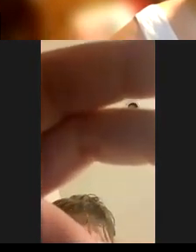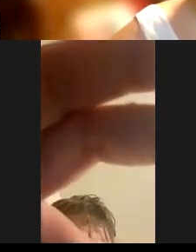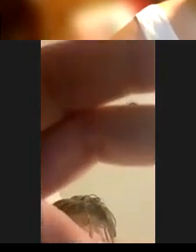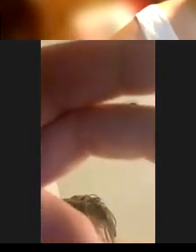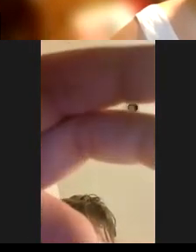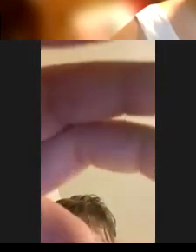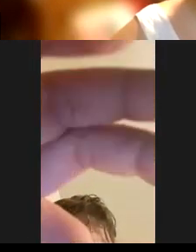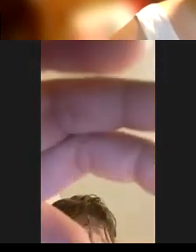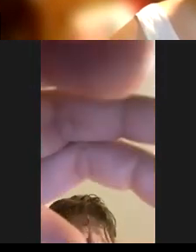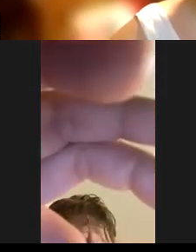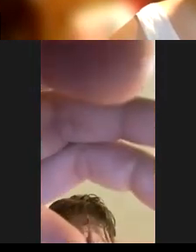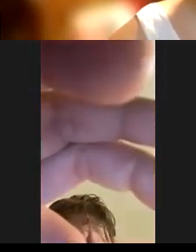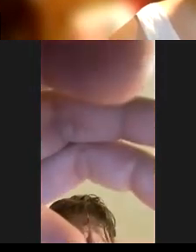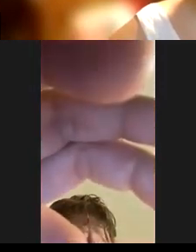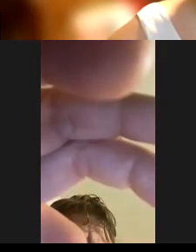includes their own